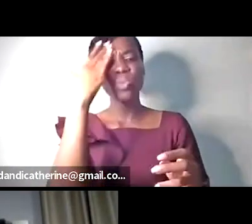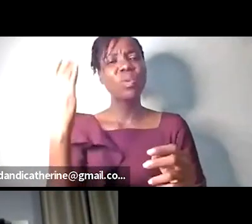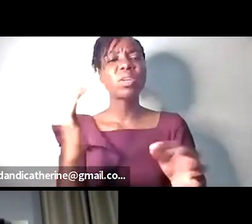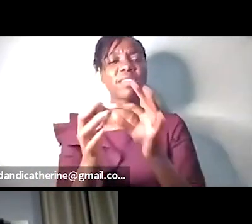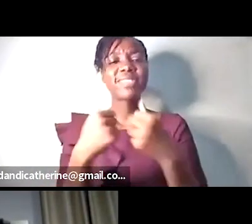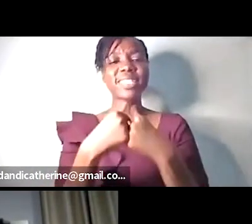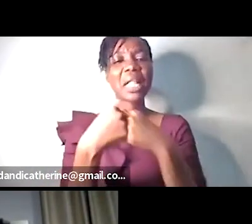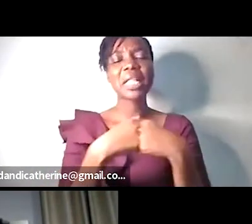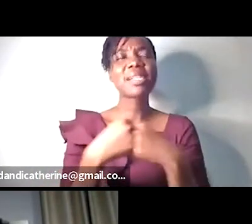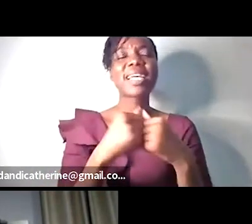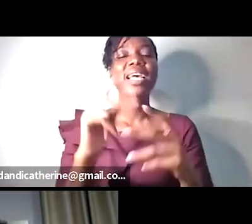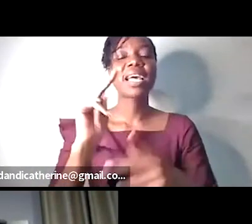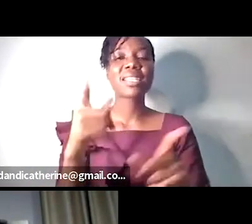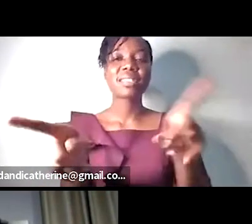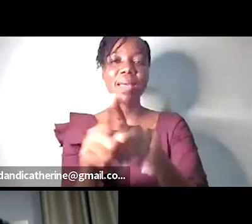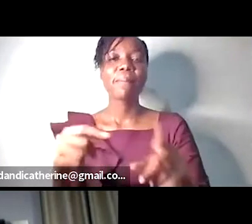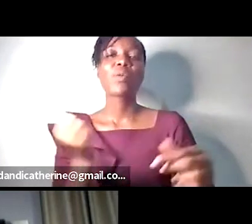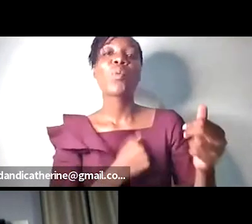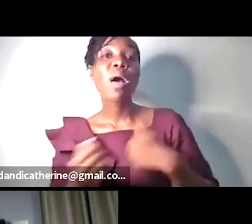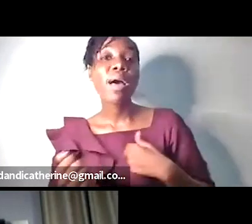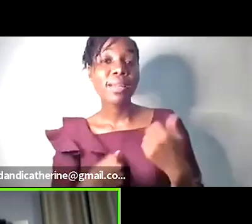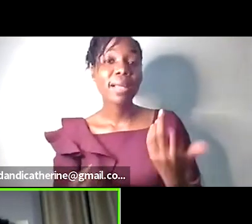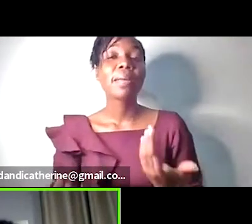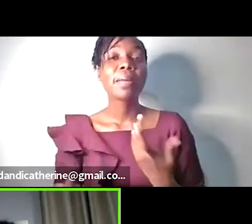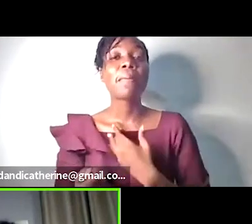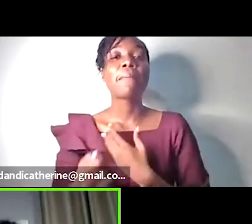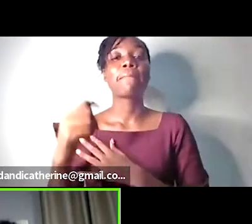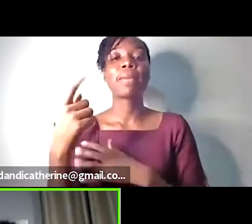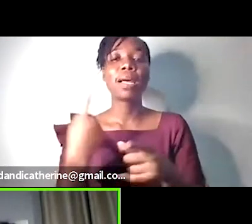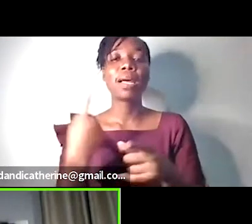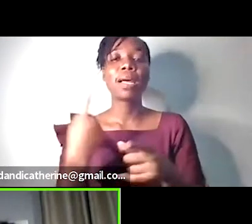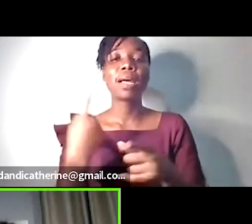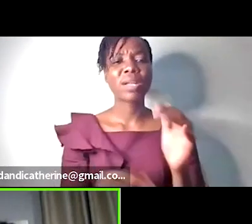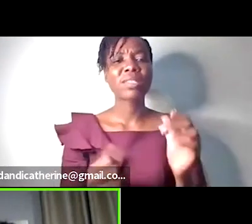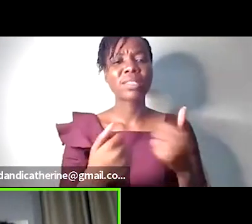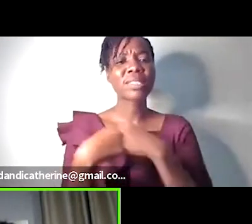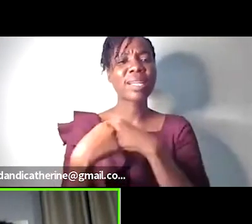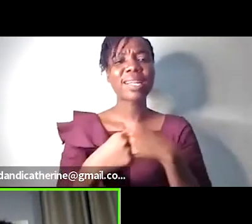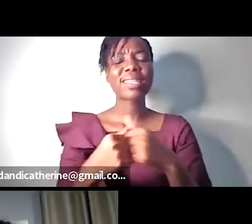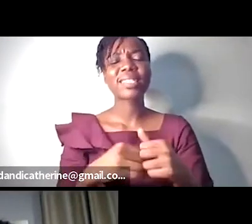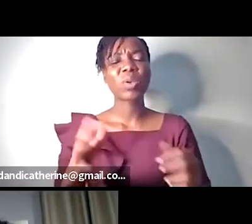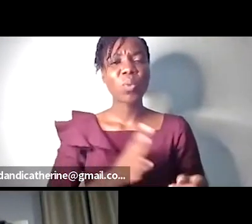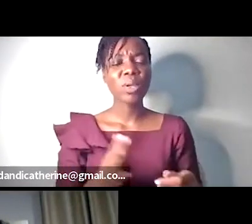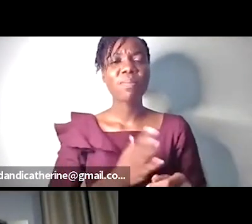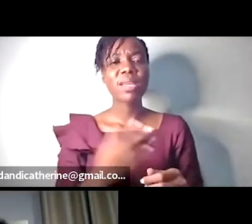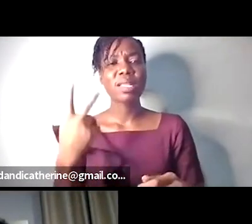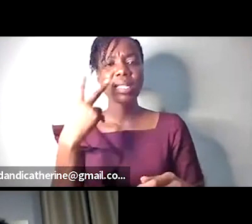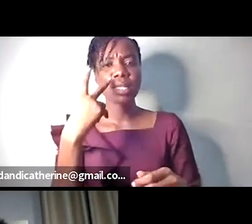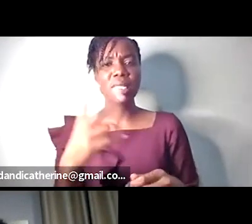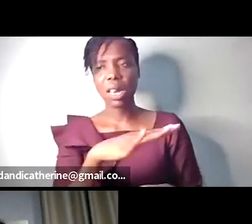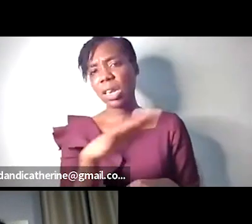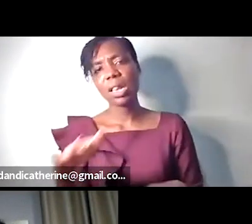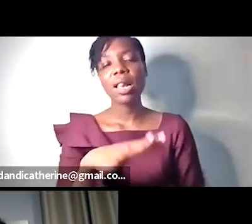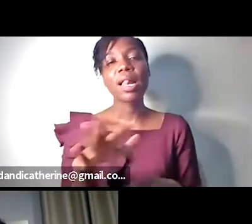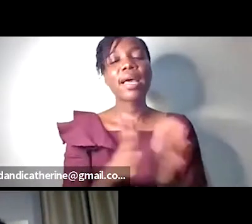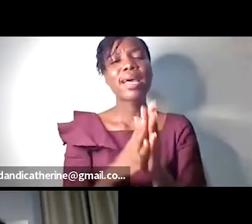or Christine in Rwanda, but what are some of the challenges that women face around here, and when it comes to us, to the balance